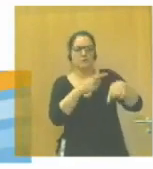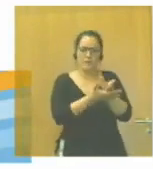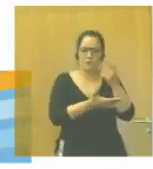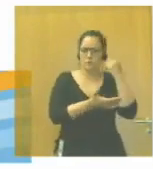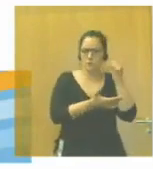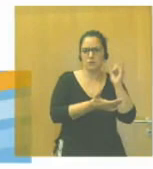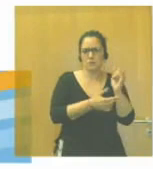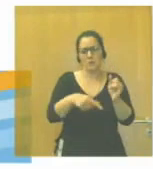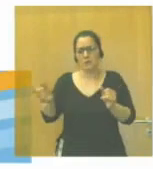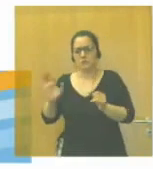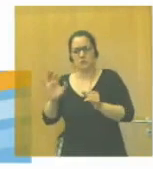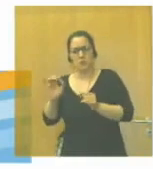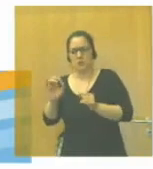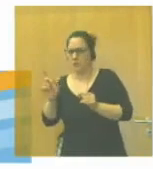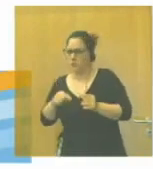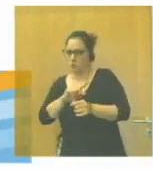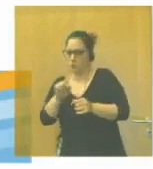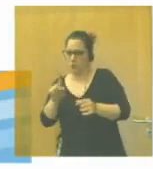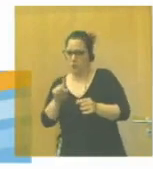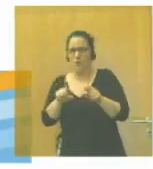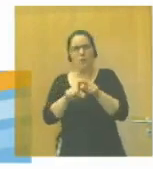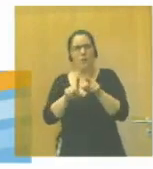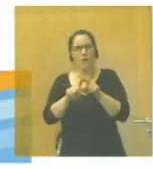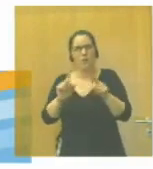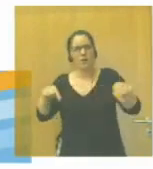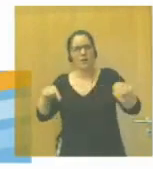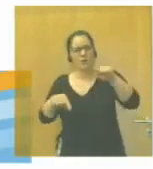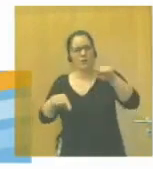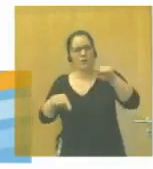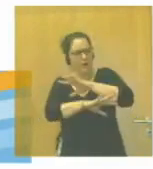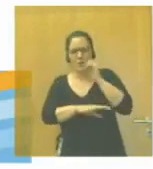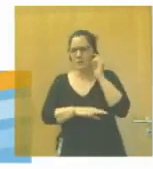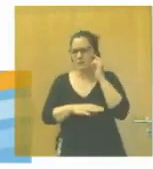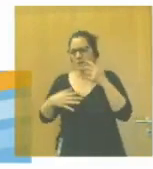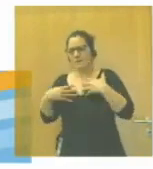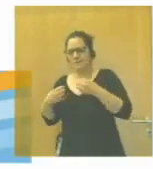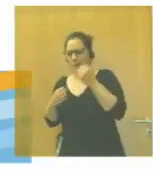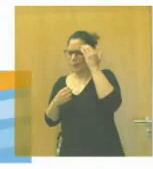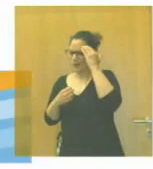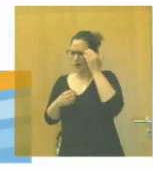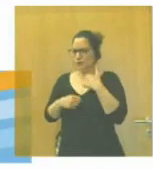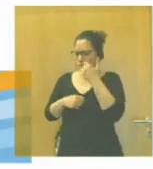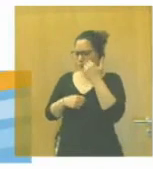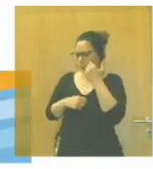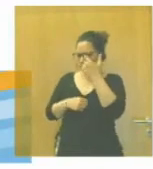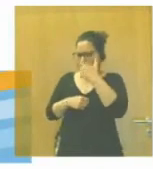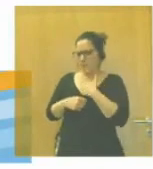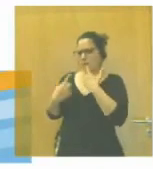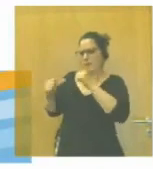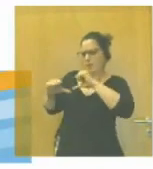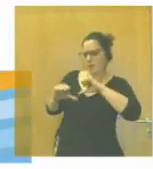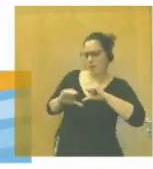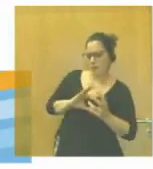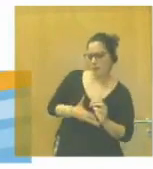many interventions at work now that are specific to suicide that have really evolved over the last